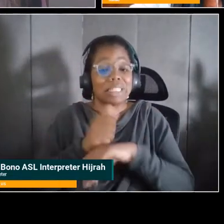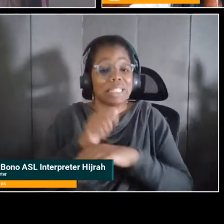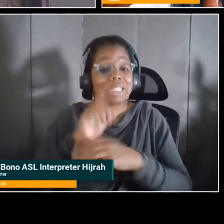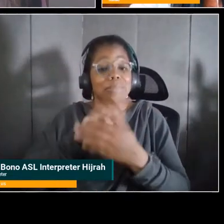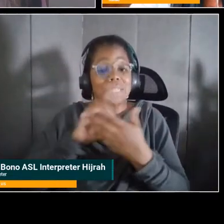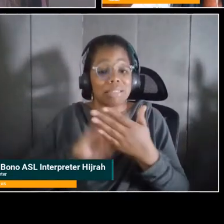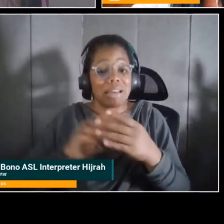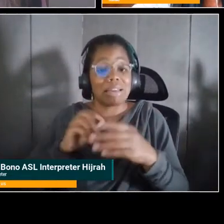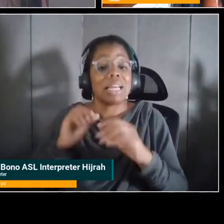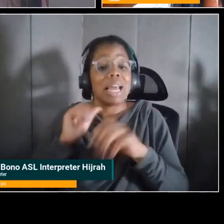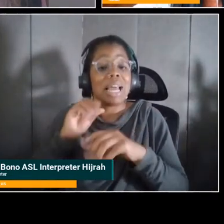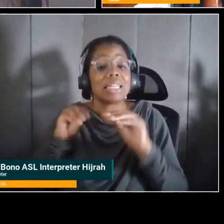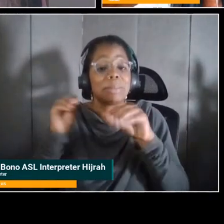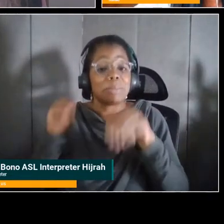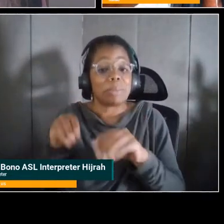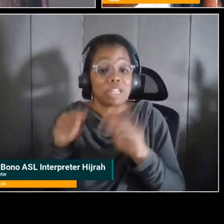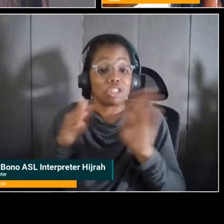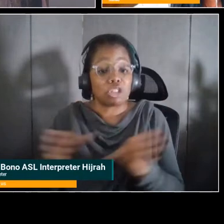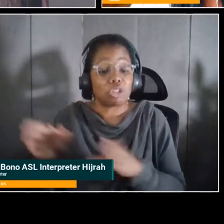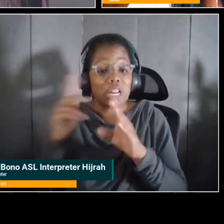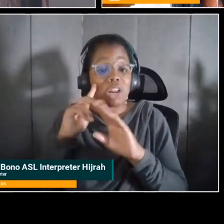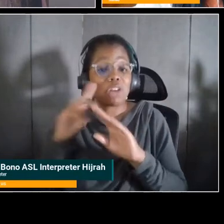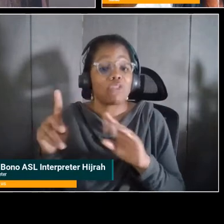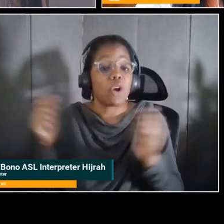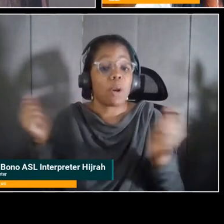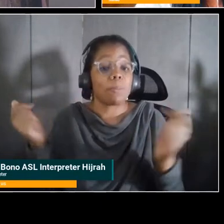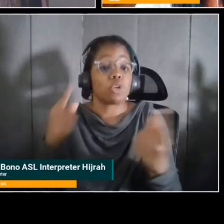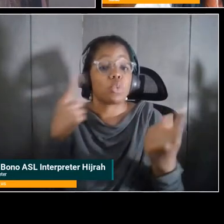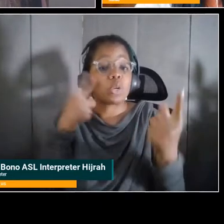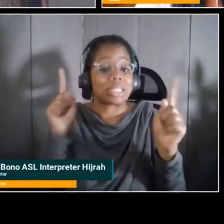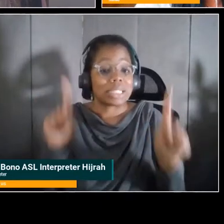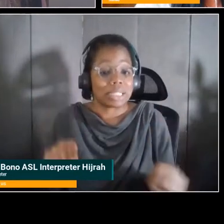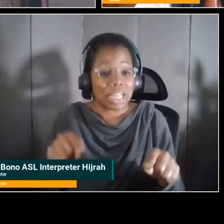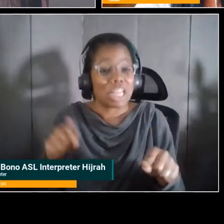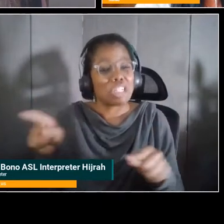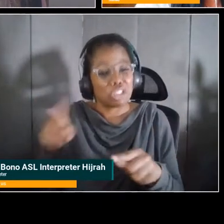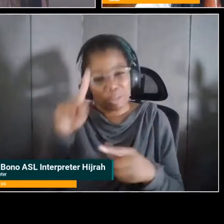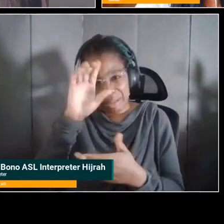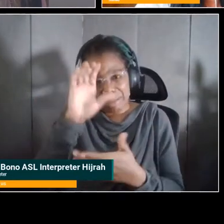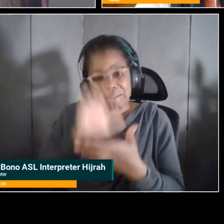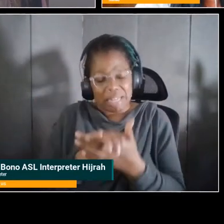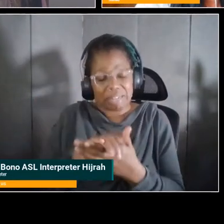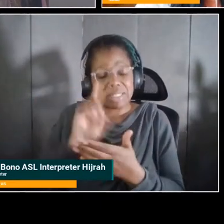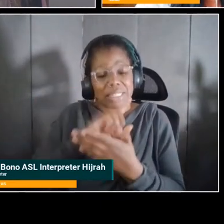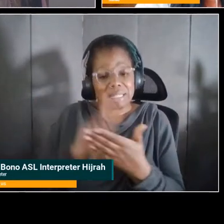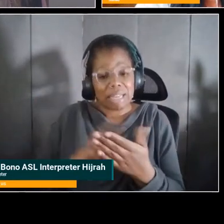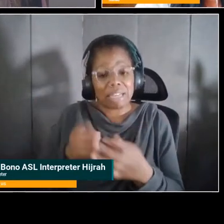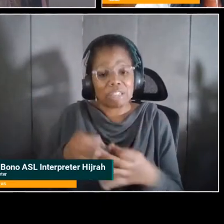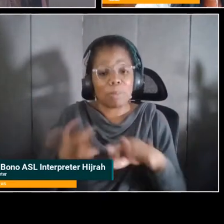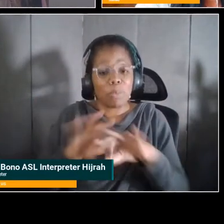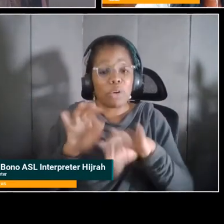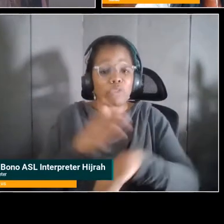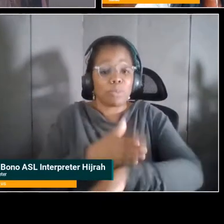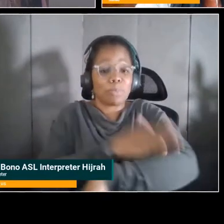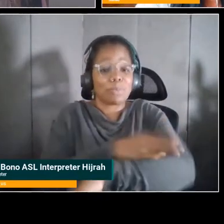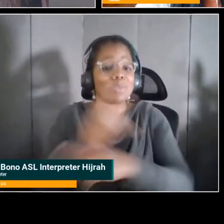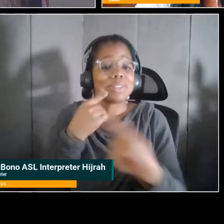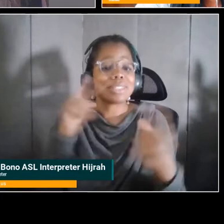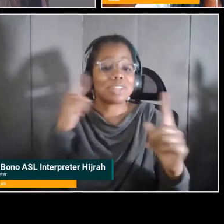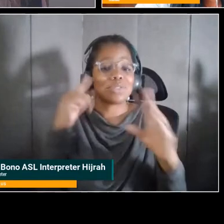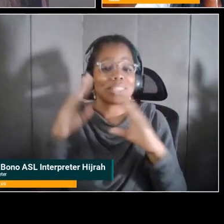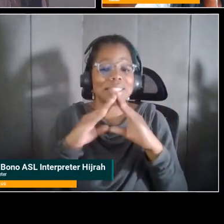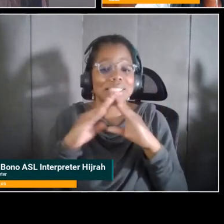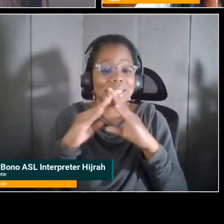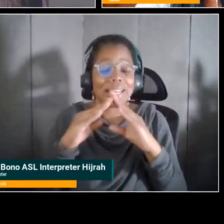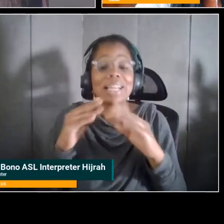in mutual consensus, and believes that design is a powerful tool for enhancing the success of cities and communities. Lan